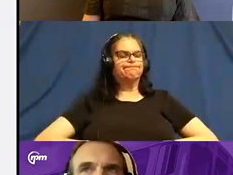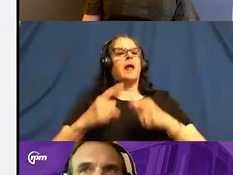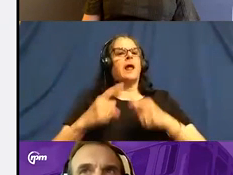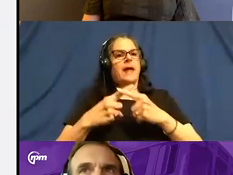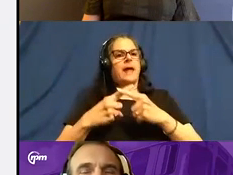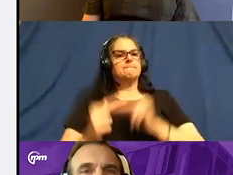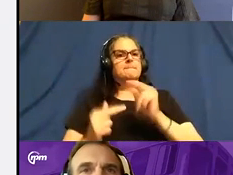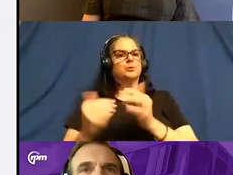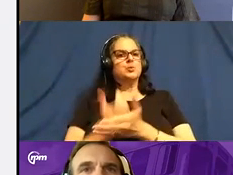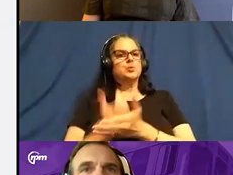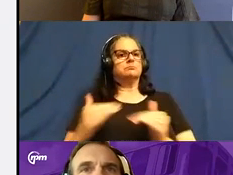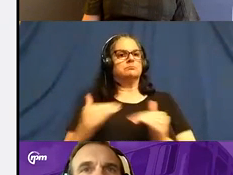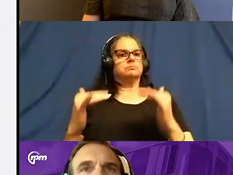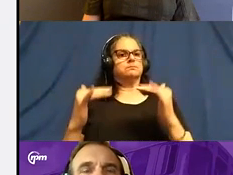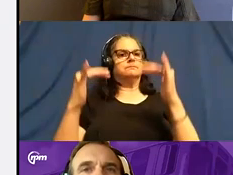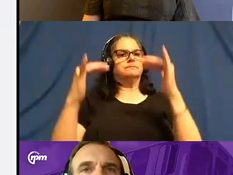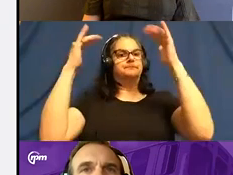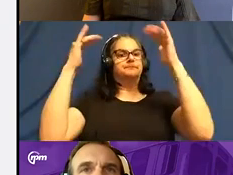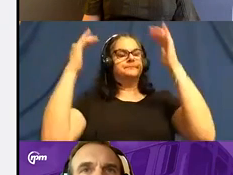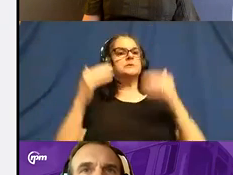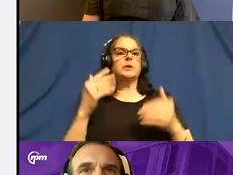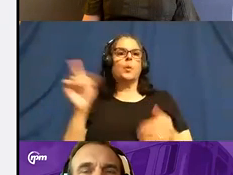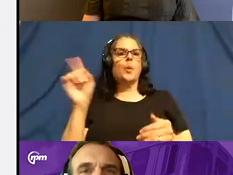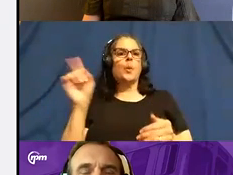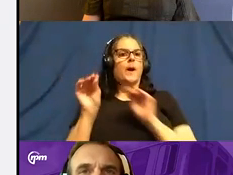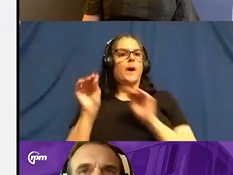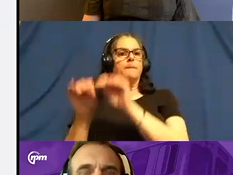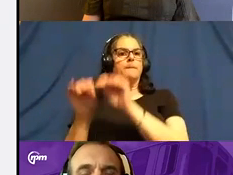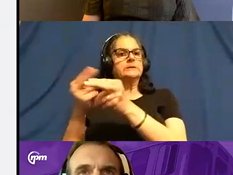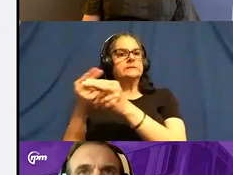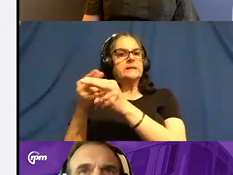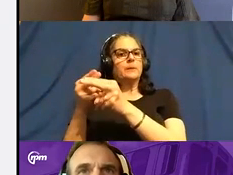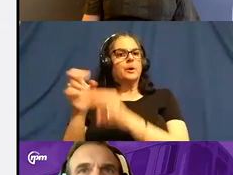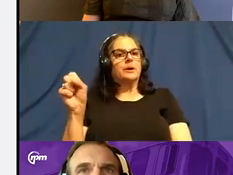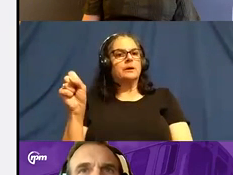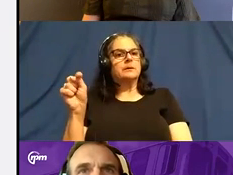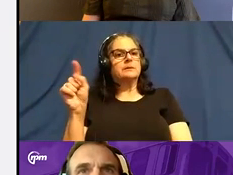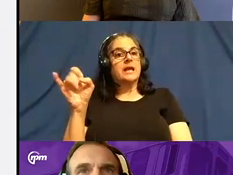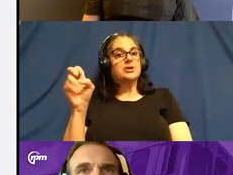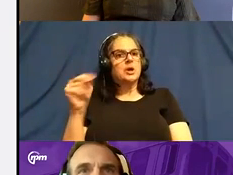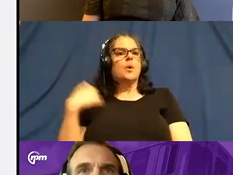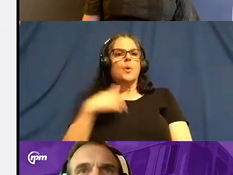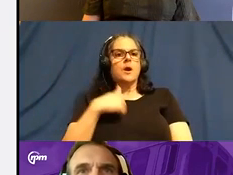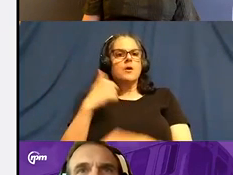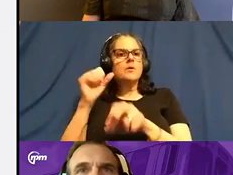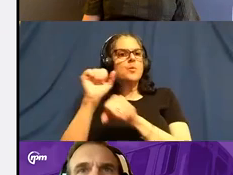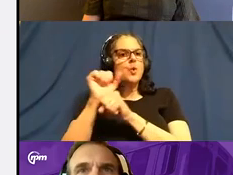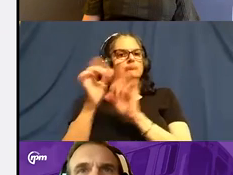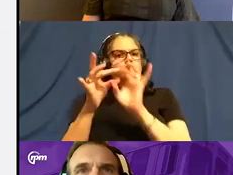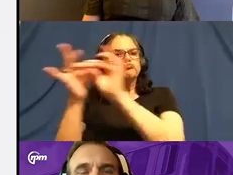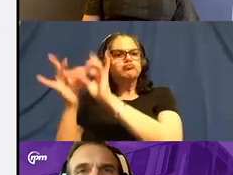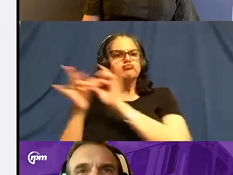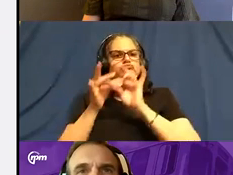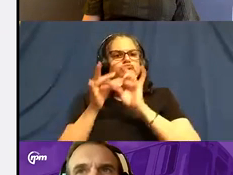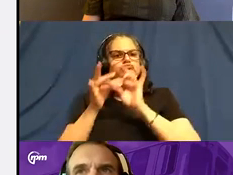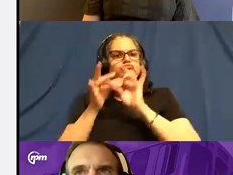to put temporary stations in this area, but we've been able to work with the aldermen in the community to find some locations in and around Bryn